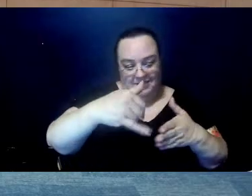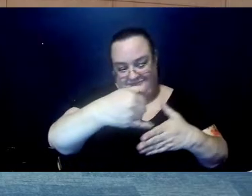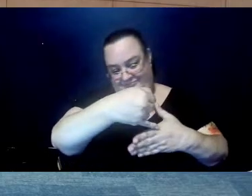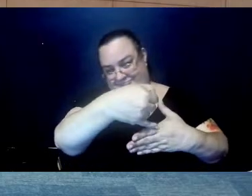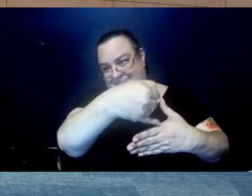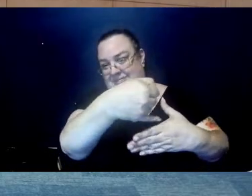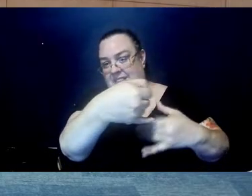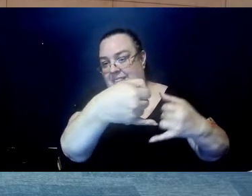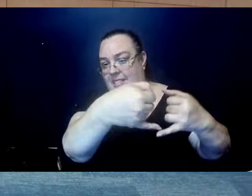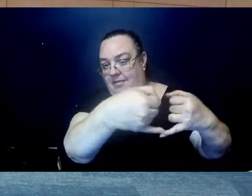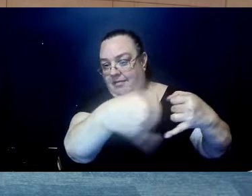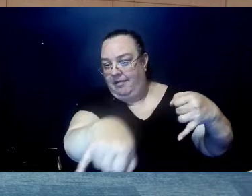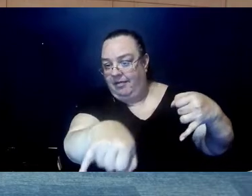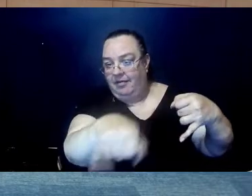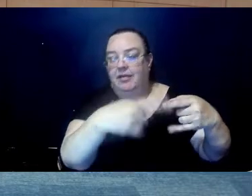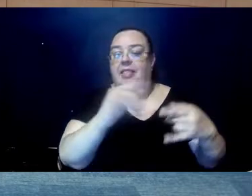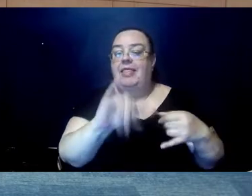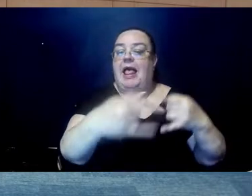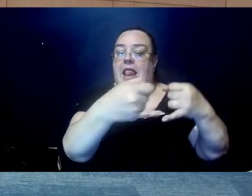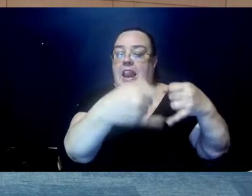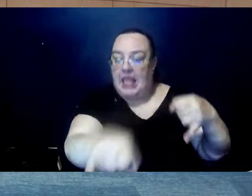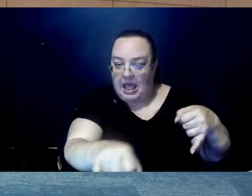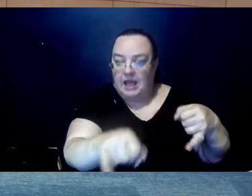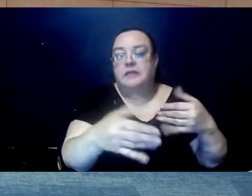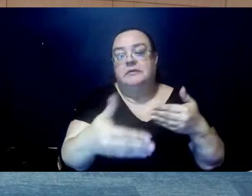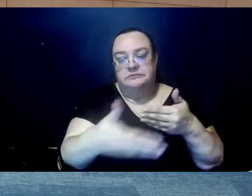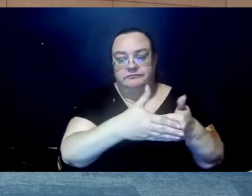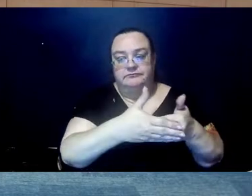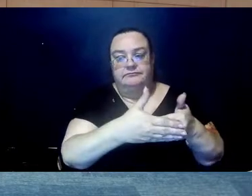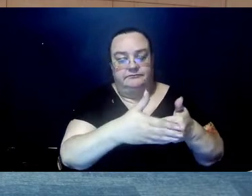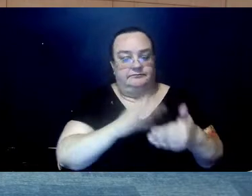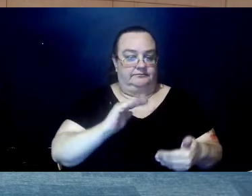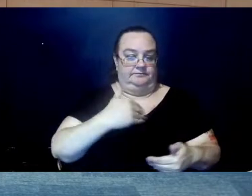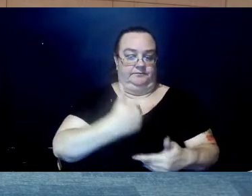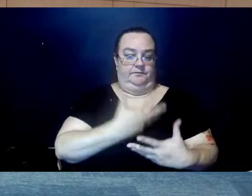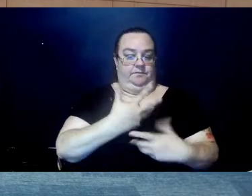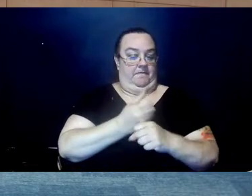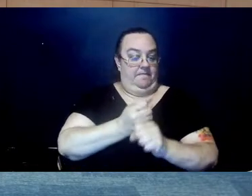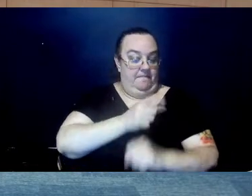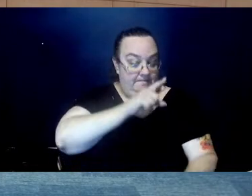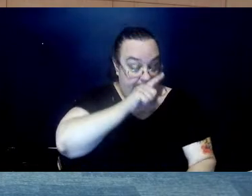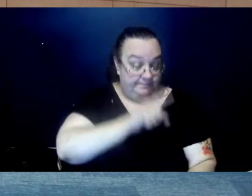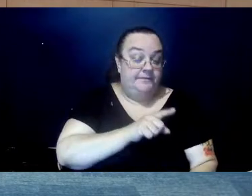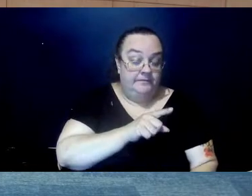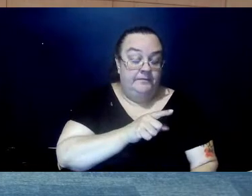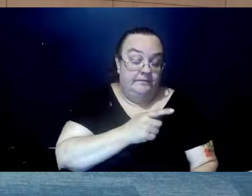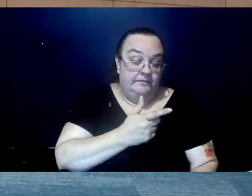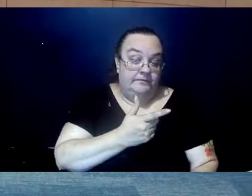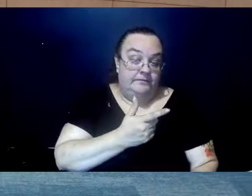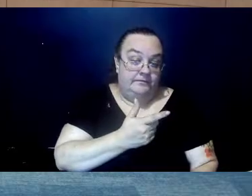its edge is adjacent to ours, making sure that those are